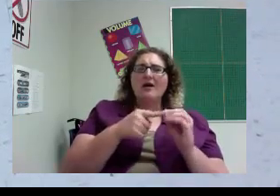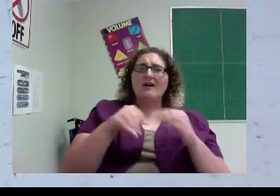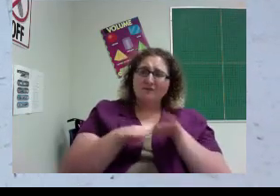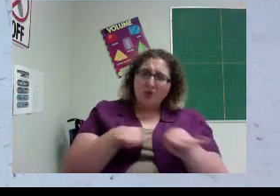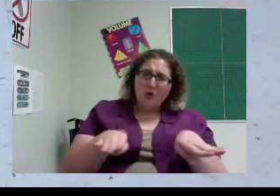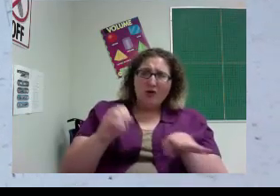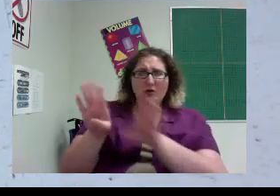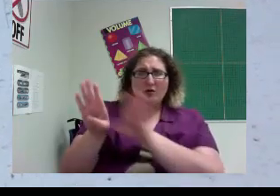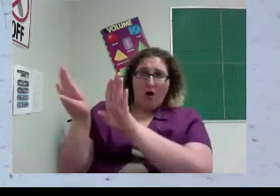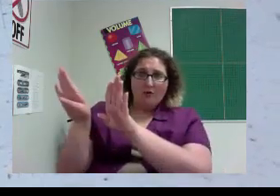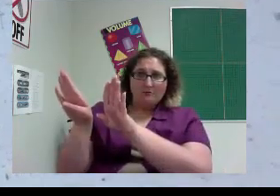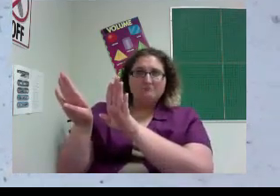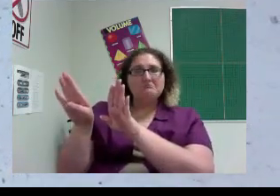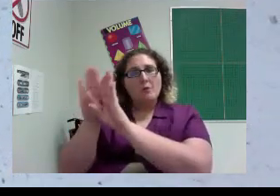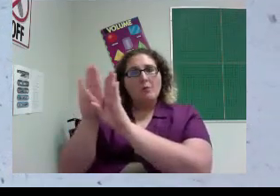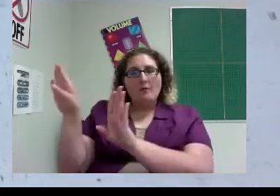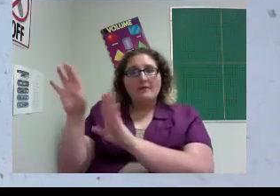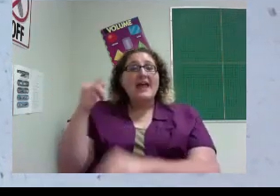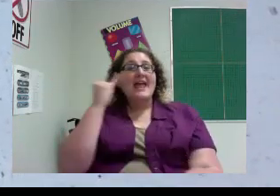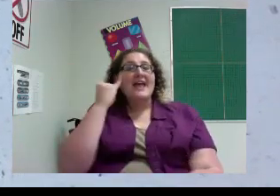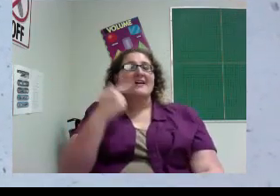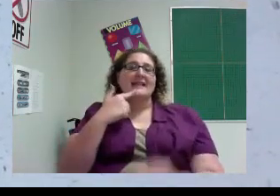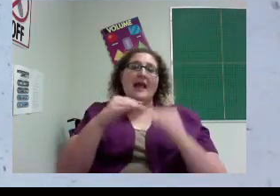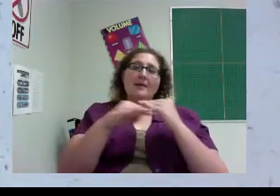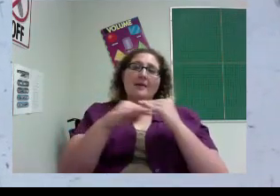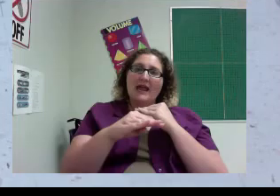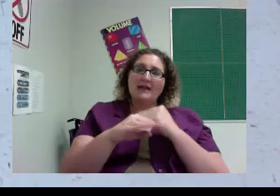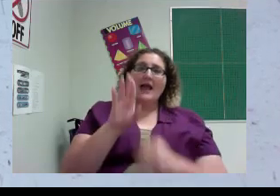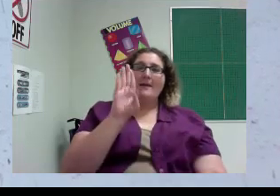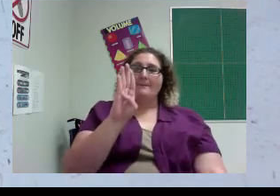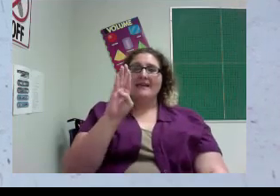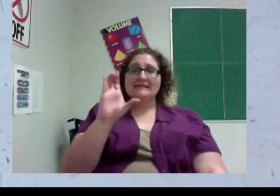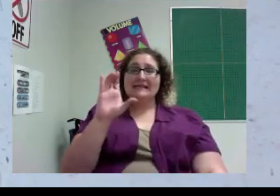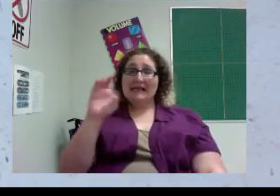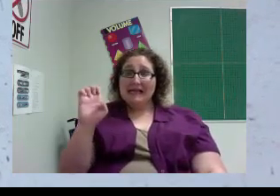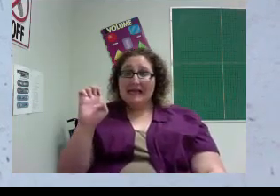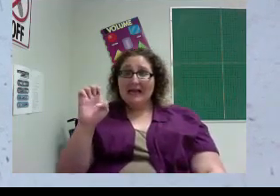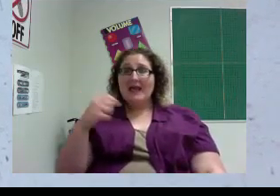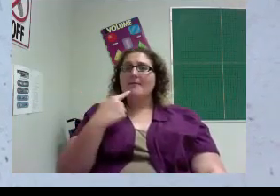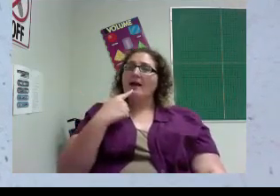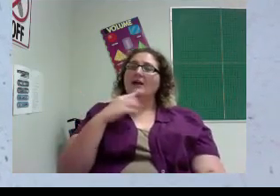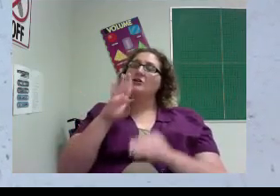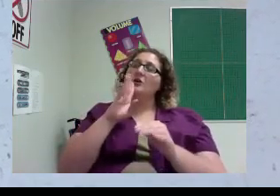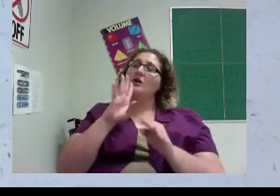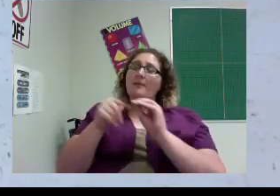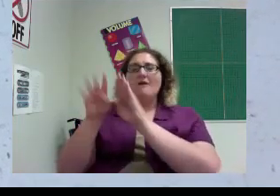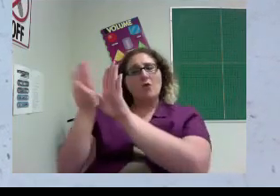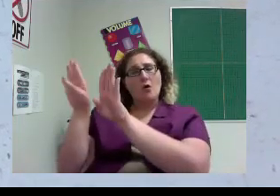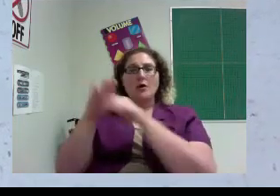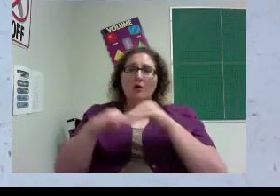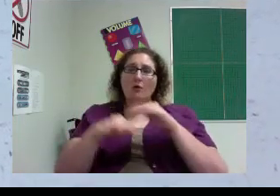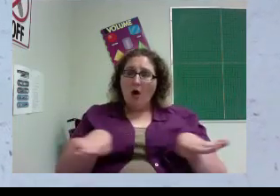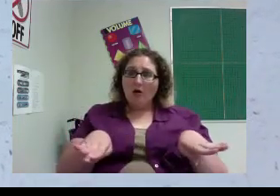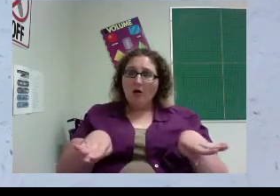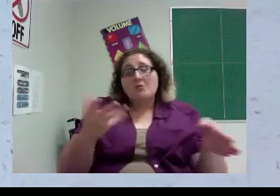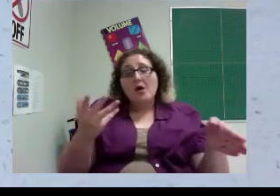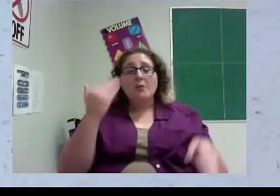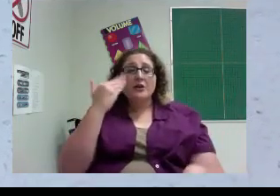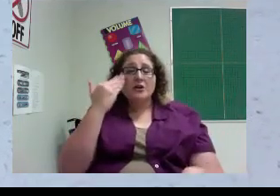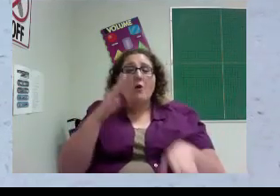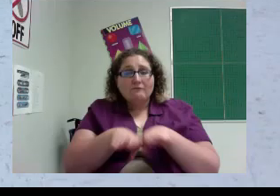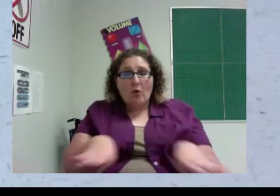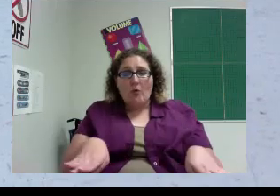talking about the floor or the wall? Well, of course, I'm talking about the wall. If I said plane BCE, would you know if I'm talking about the